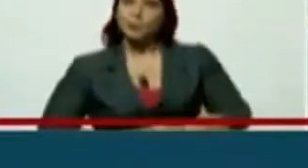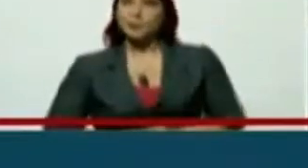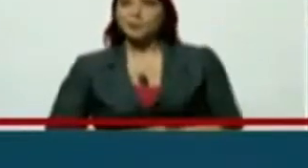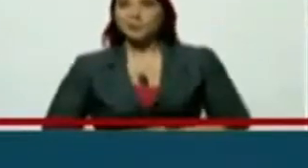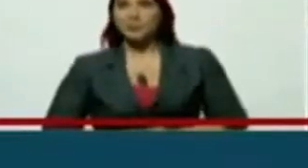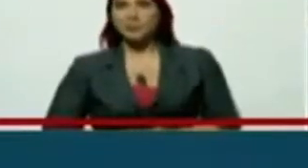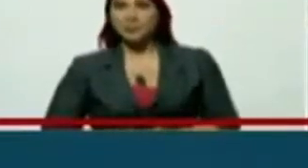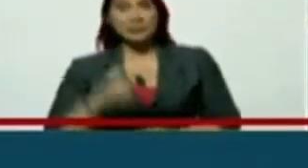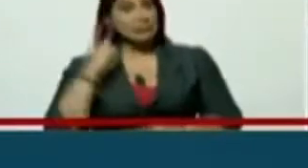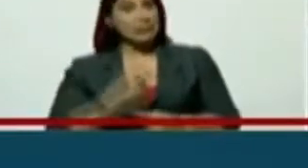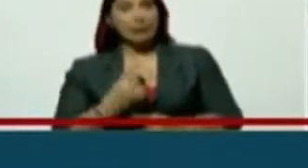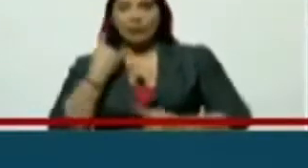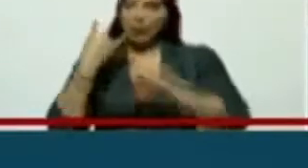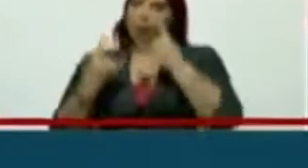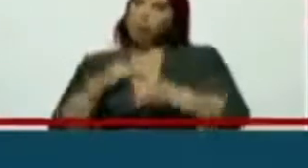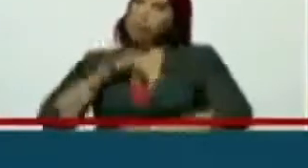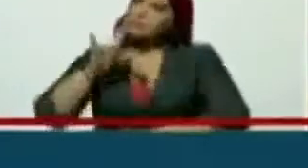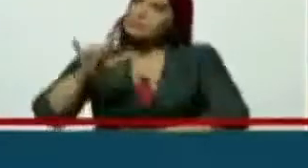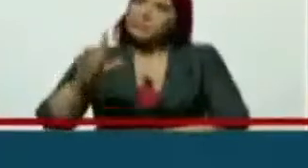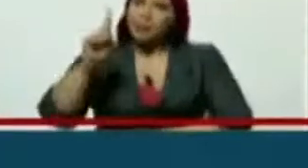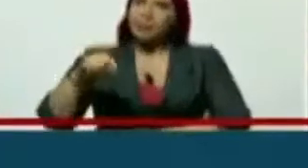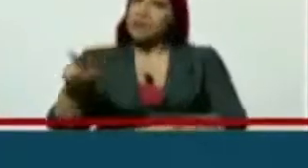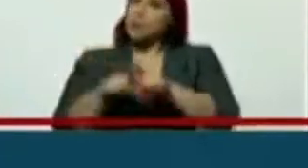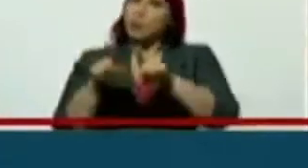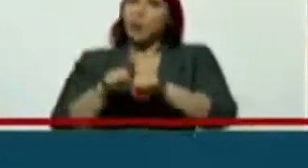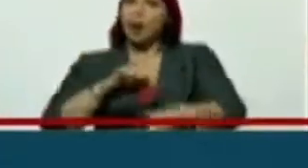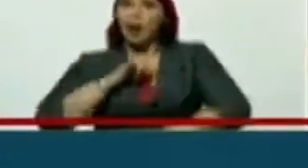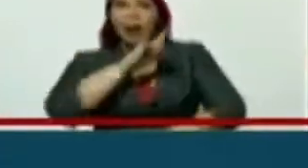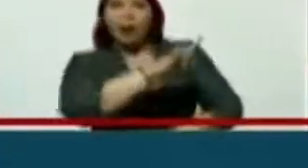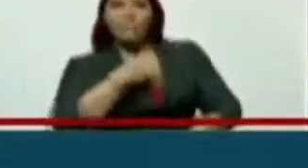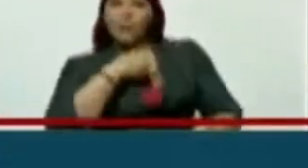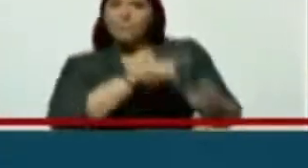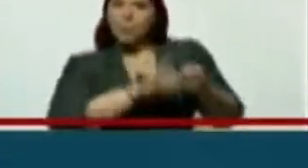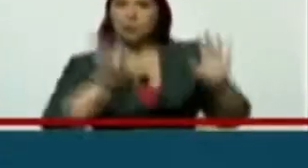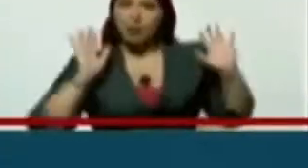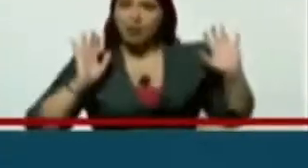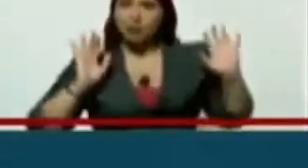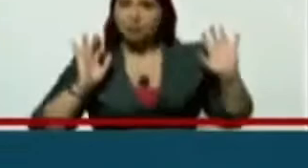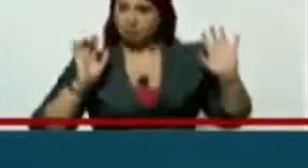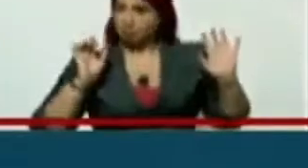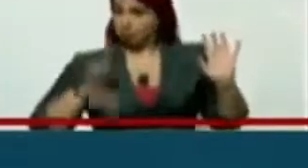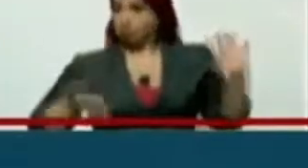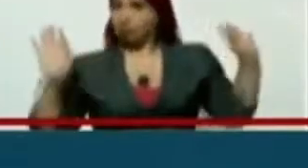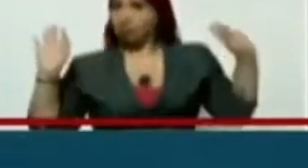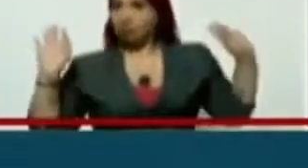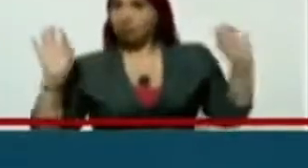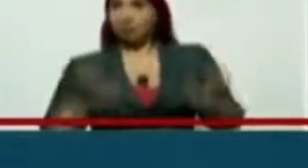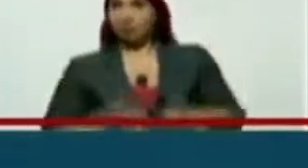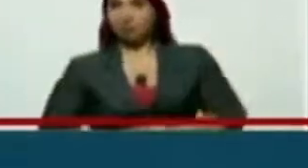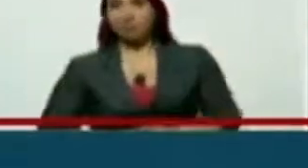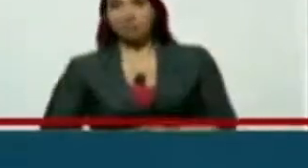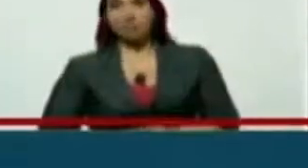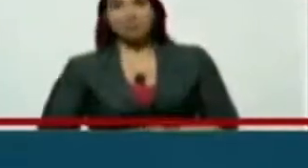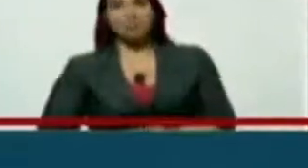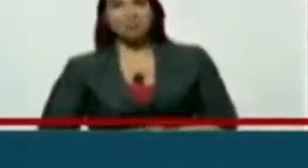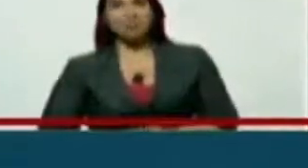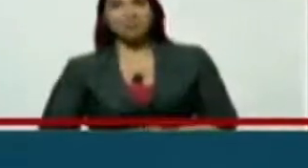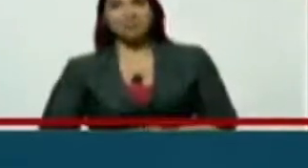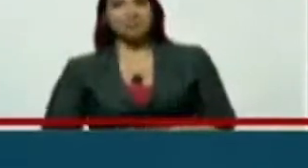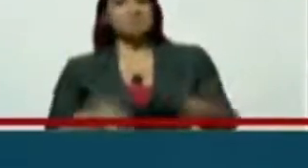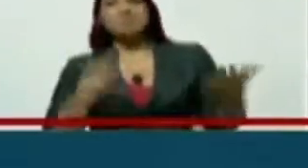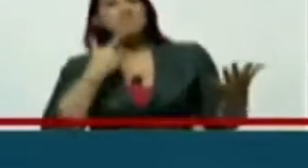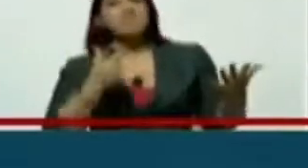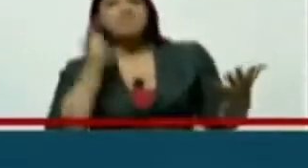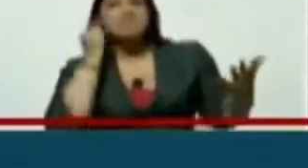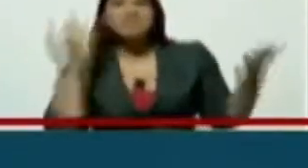employees. The president did not specify when the increase will take effect, only that it will be done in a sustainable way, controlling inflation and the exchange rate. On the other hand,